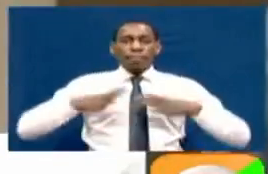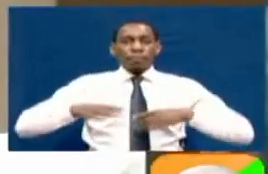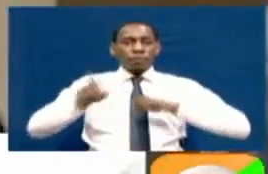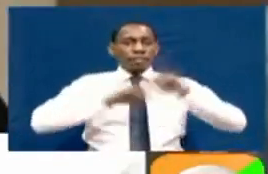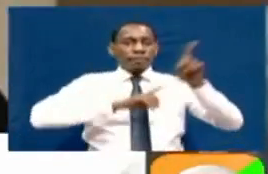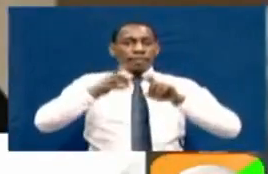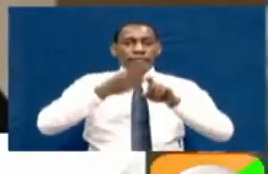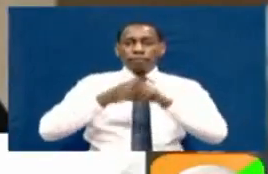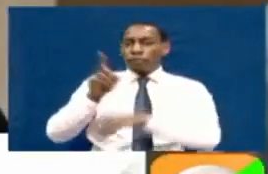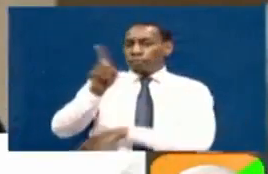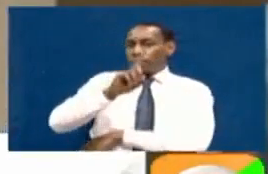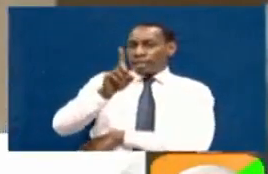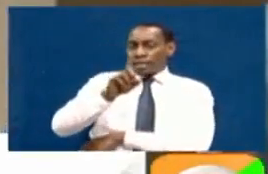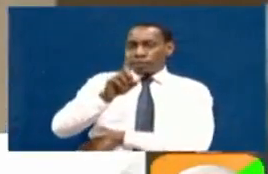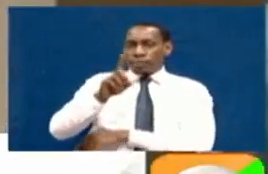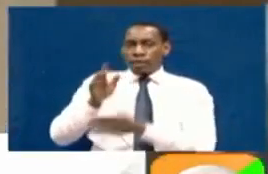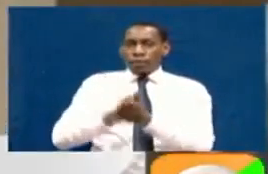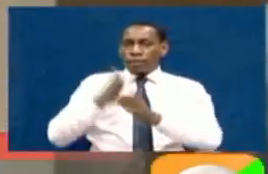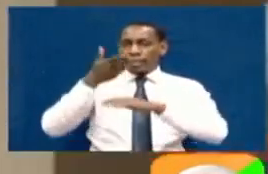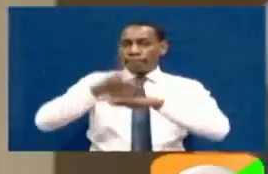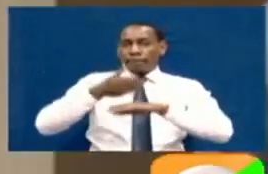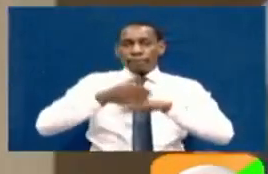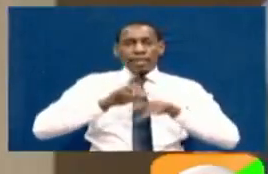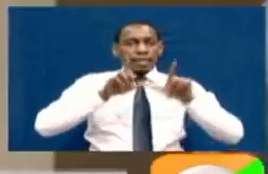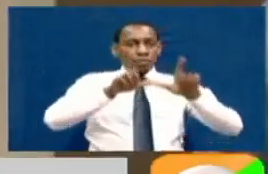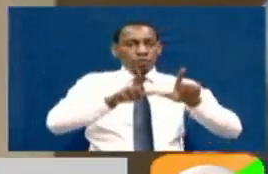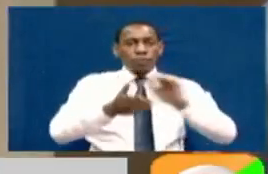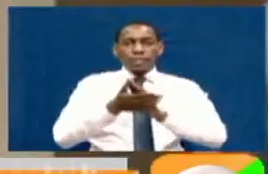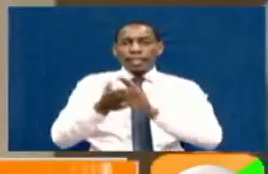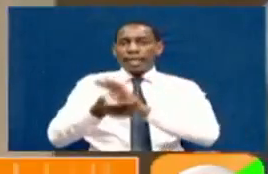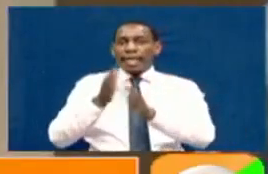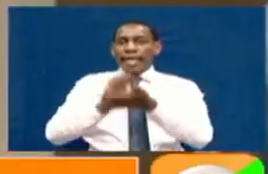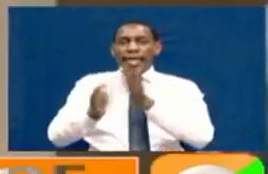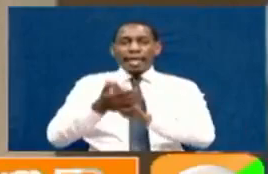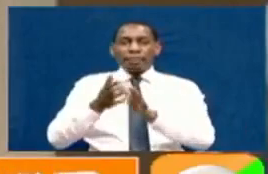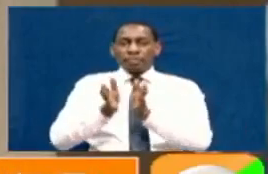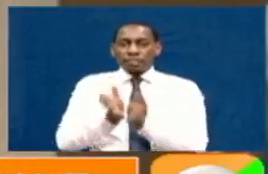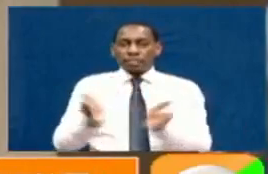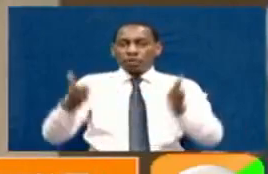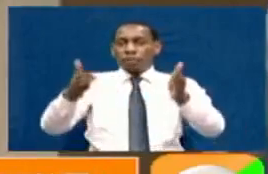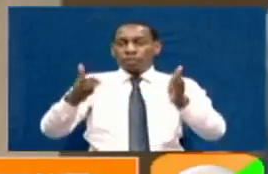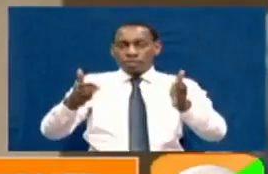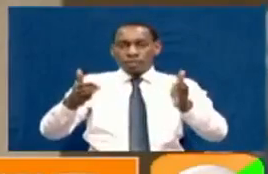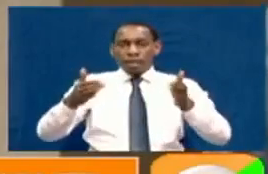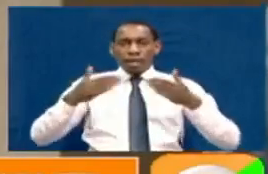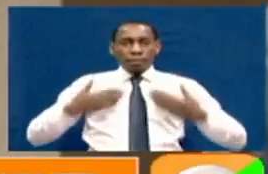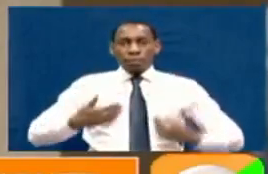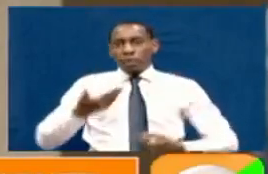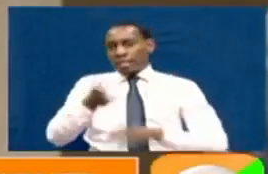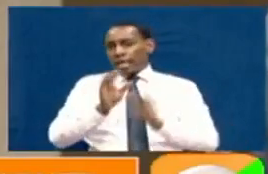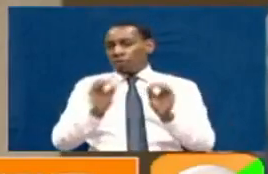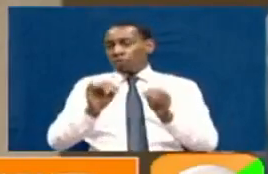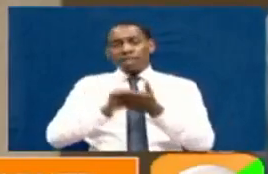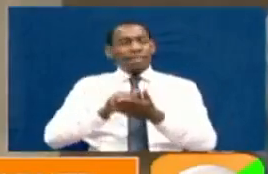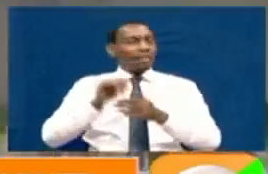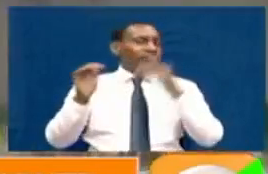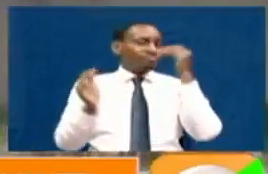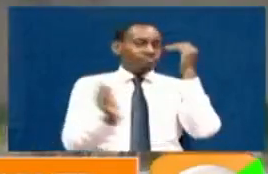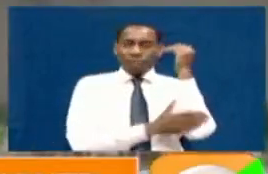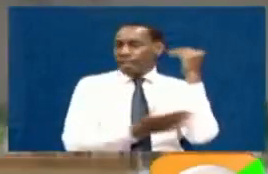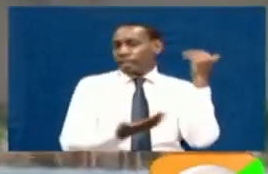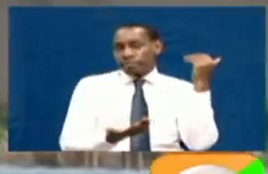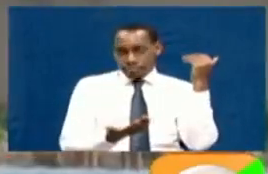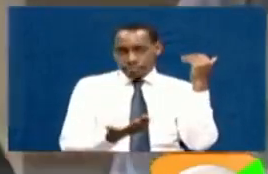Nairobi with fake documents and an empty coffin, which was extremely very bad.